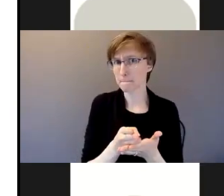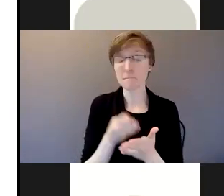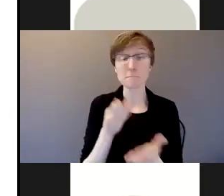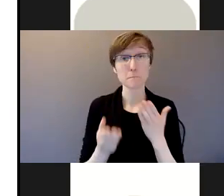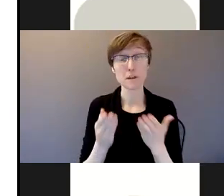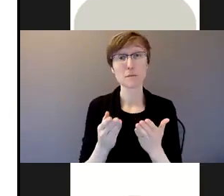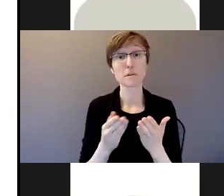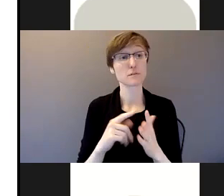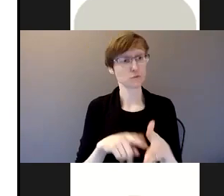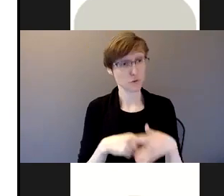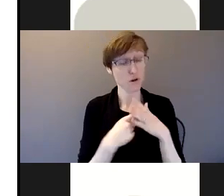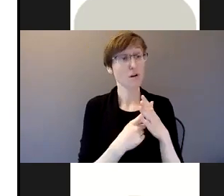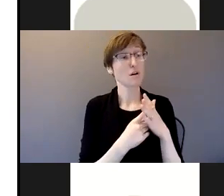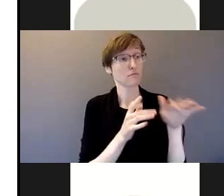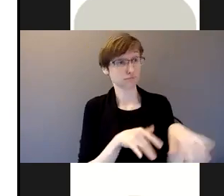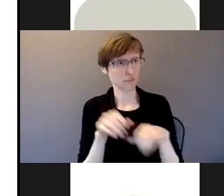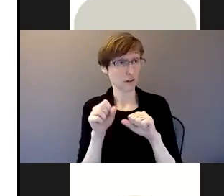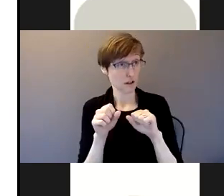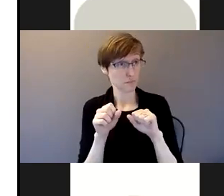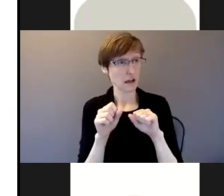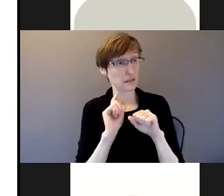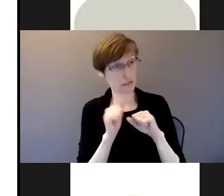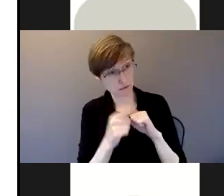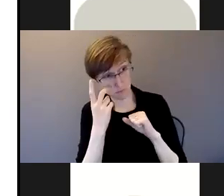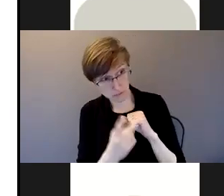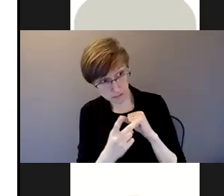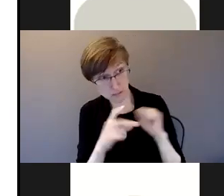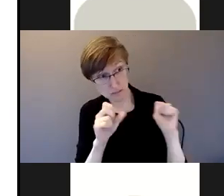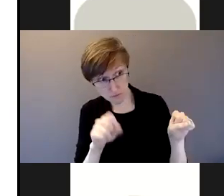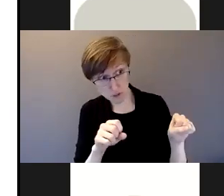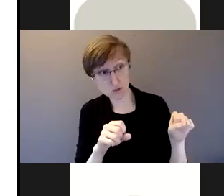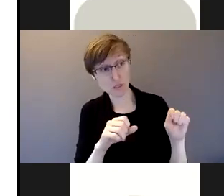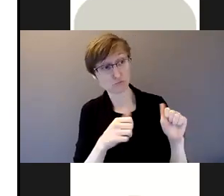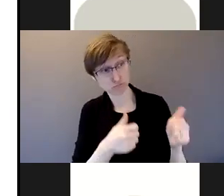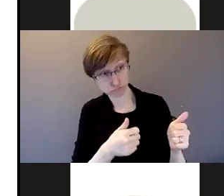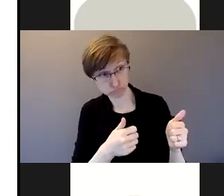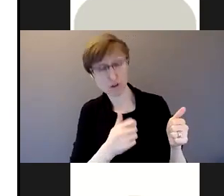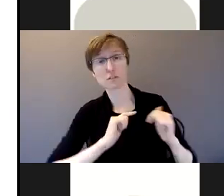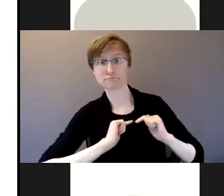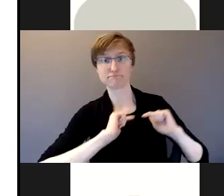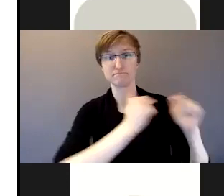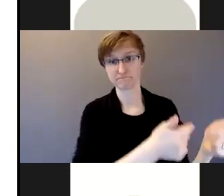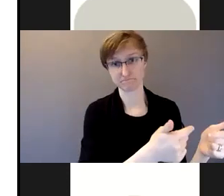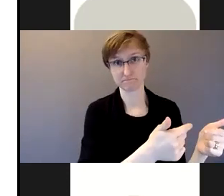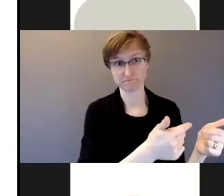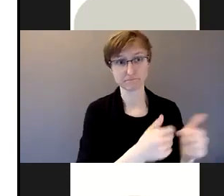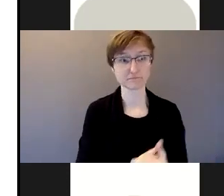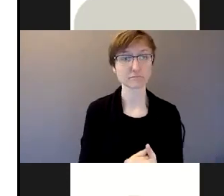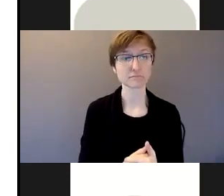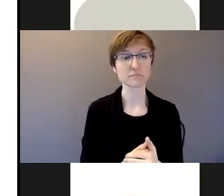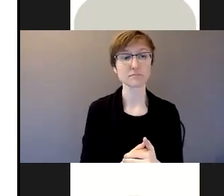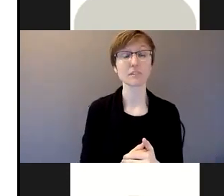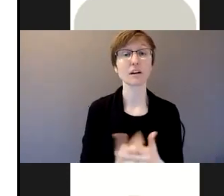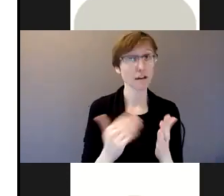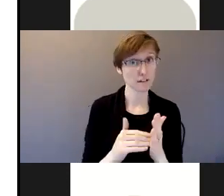found capable, then our authority ends. As I mentioned earlier, if the doctor doesn't reassess a person who's a psychiatric patient in